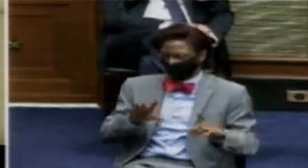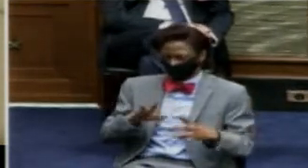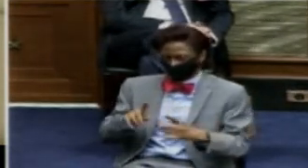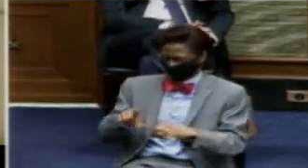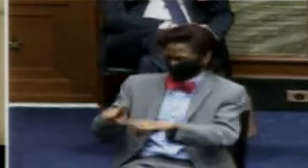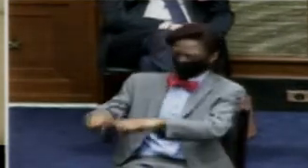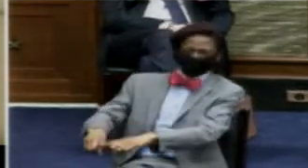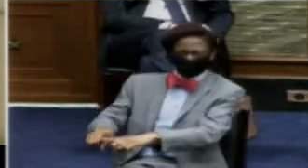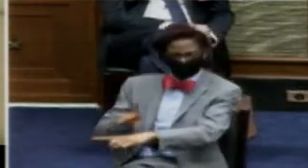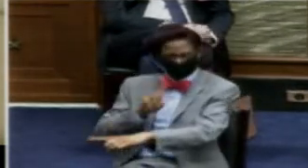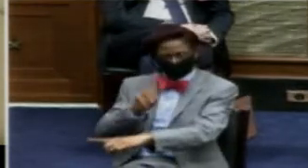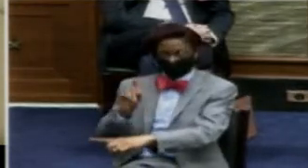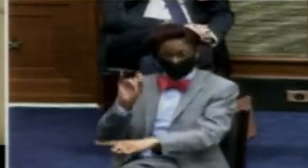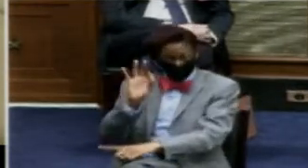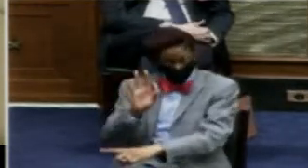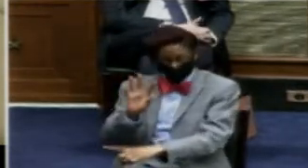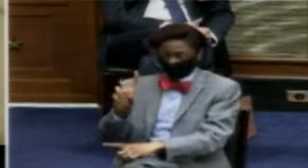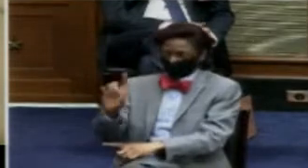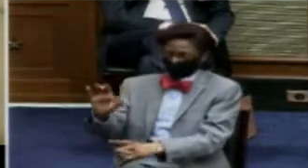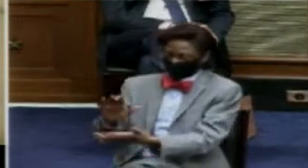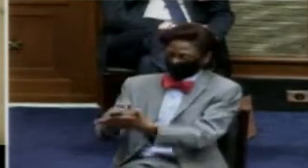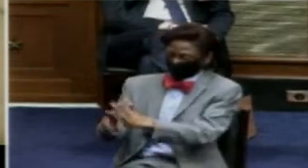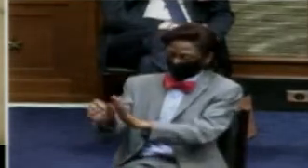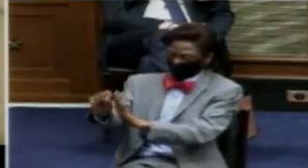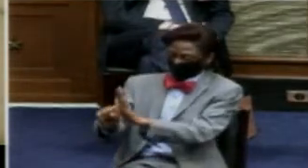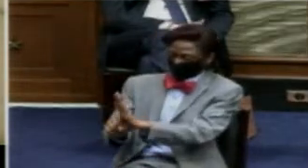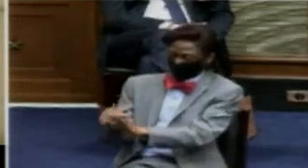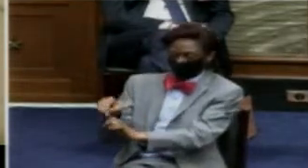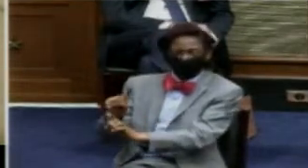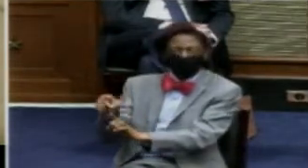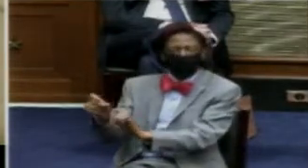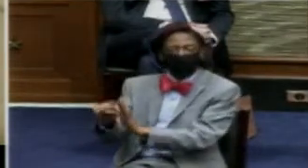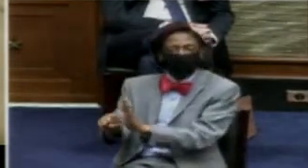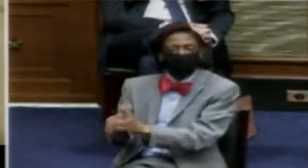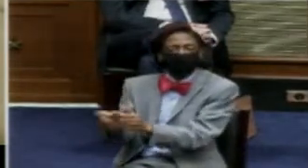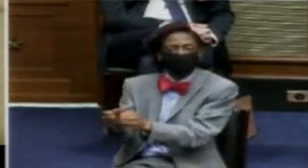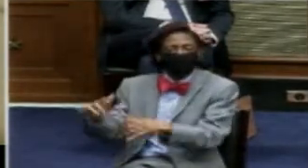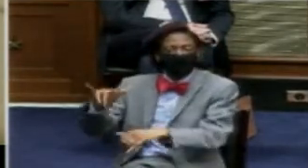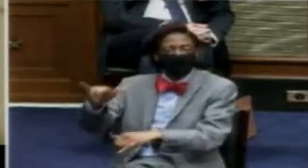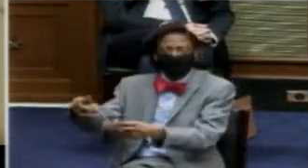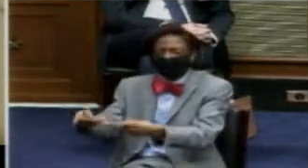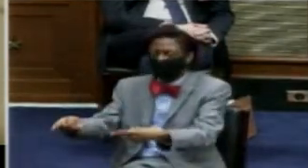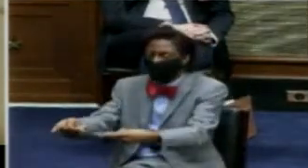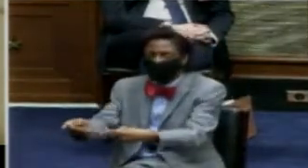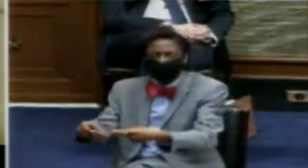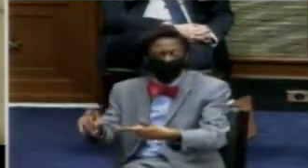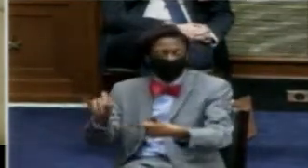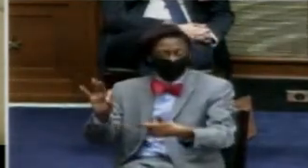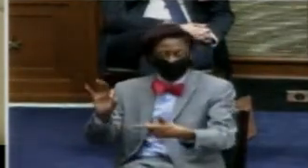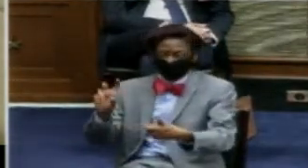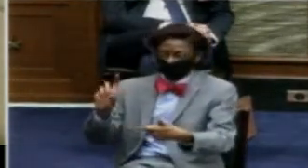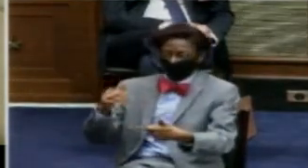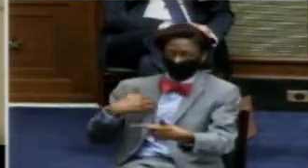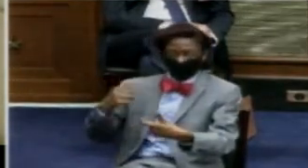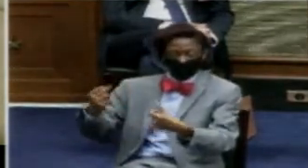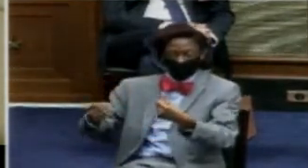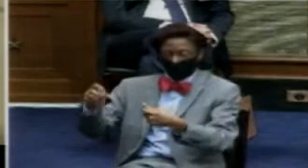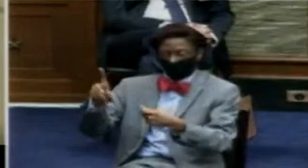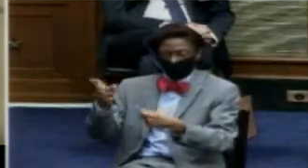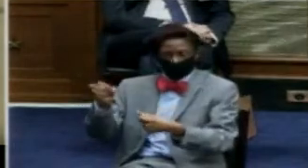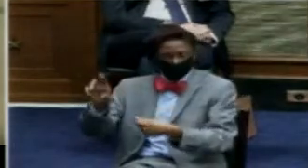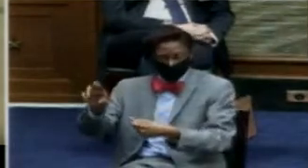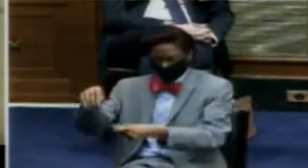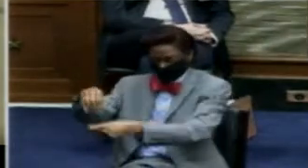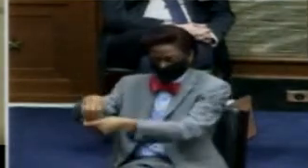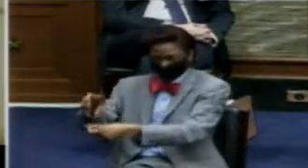DC became a state, it'd be the only state that has no airport. If there's a car dealership in DC, I apologize for being wrong. I